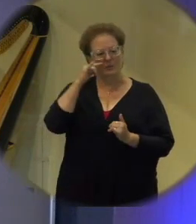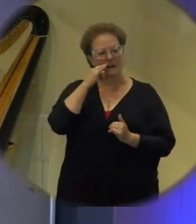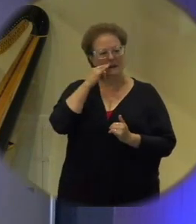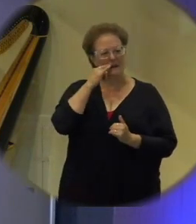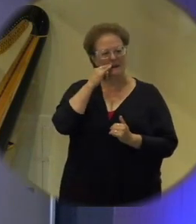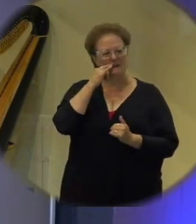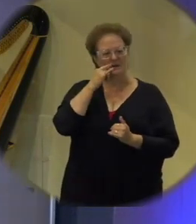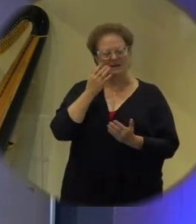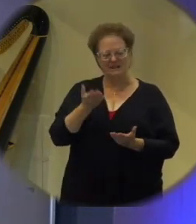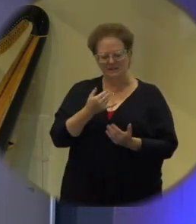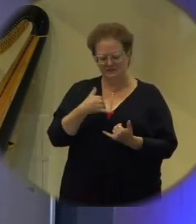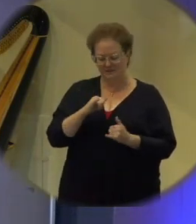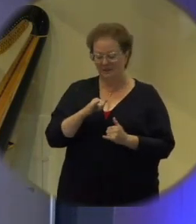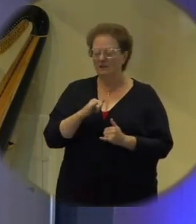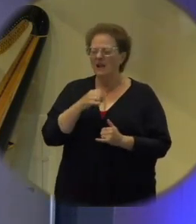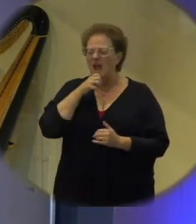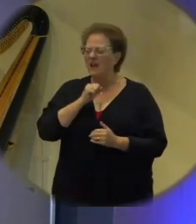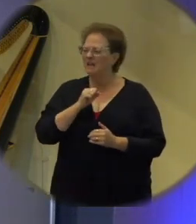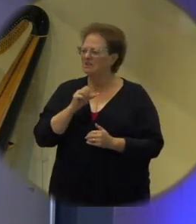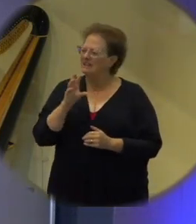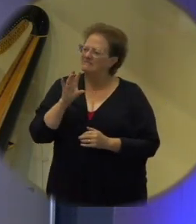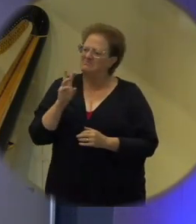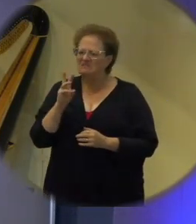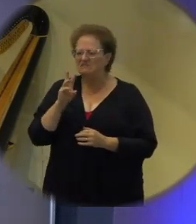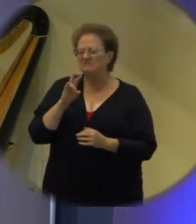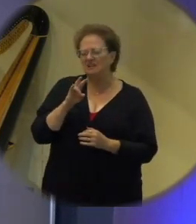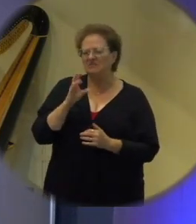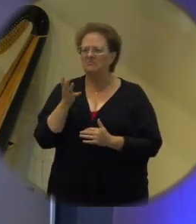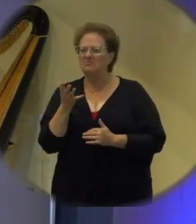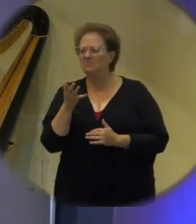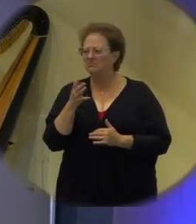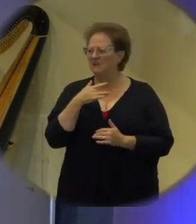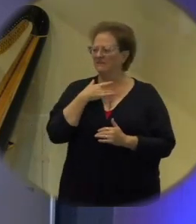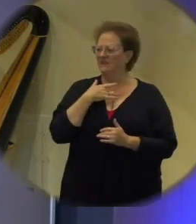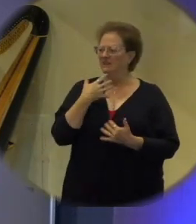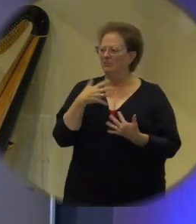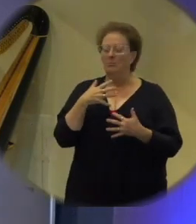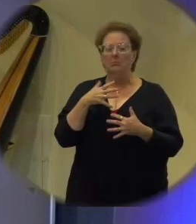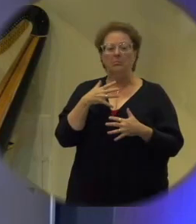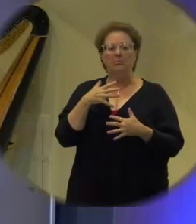kids. But I was 6 or 7 years old one time, and I can still remember being terrified.